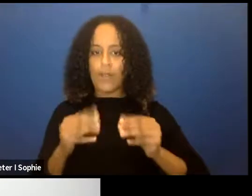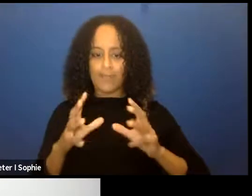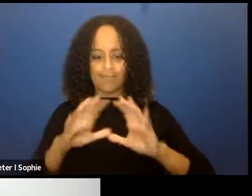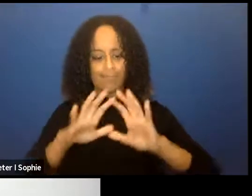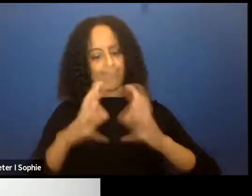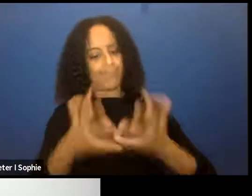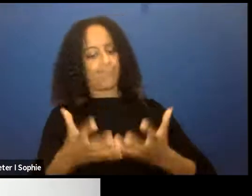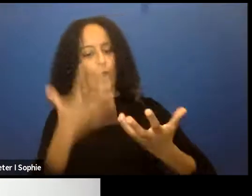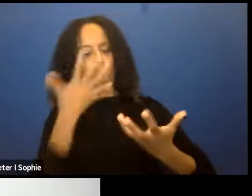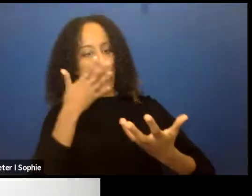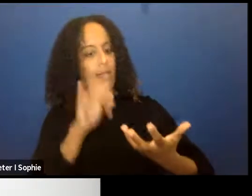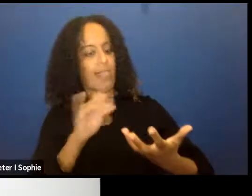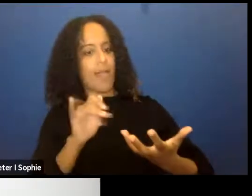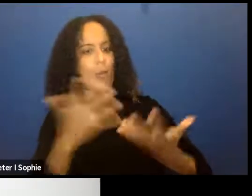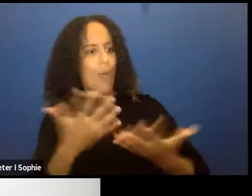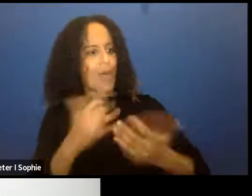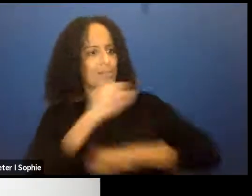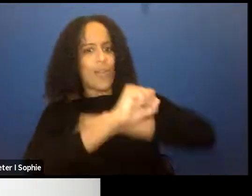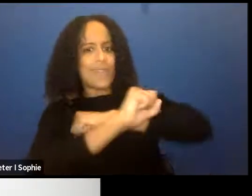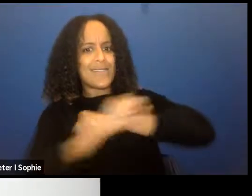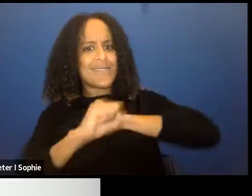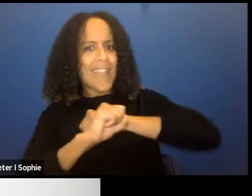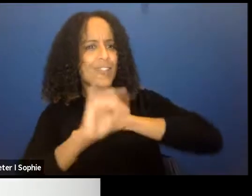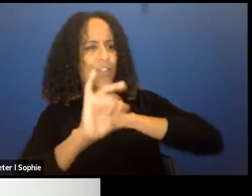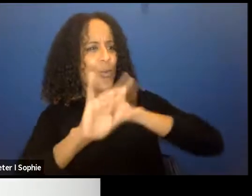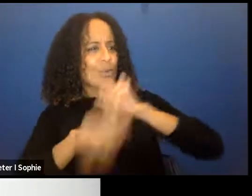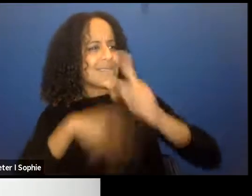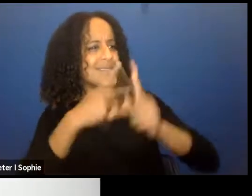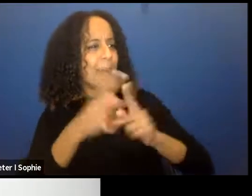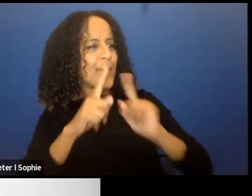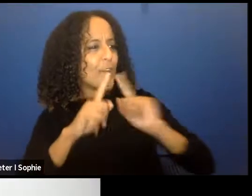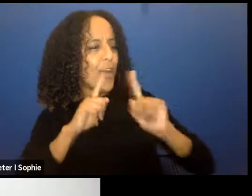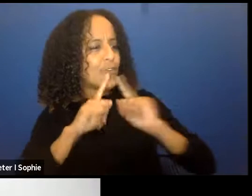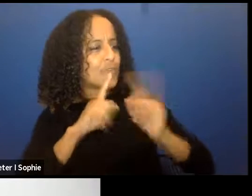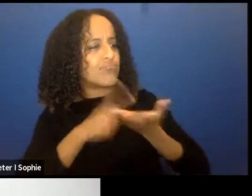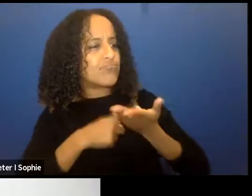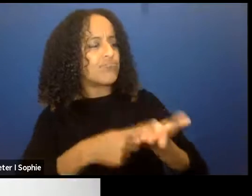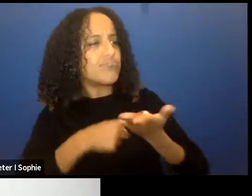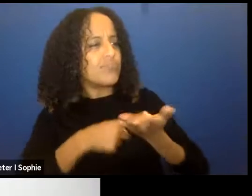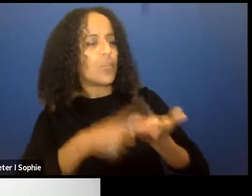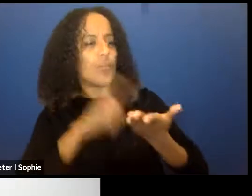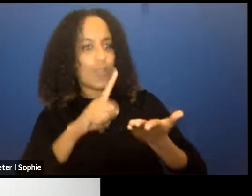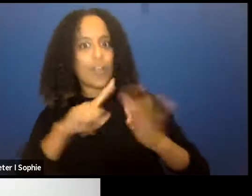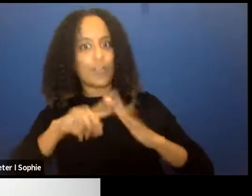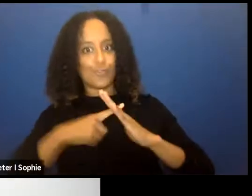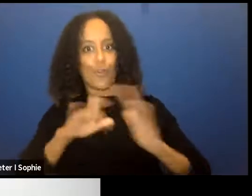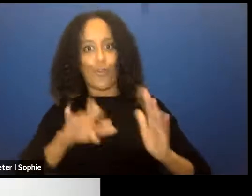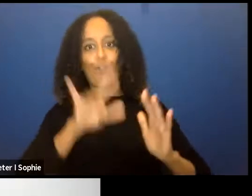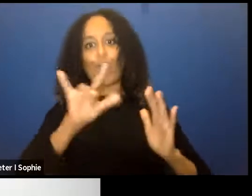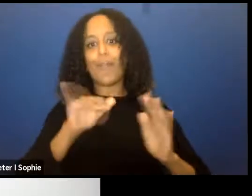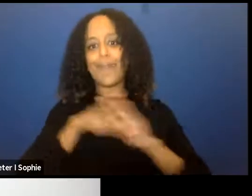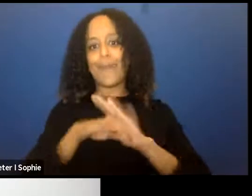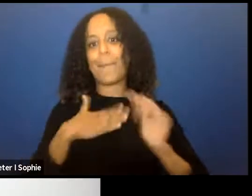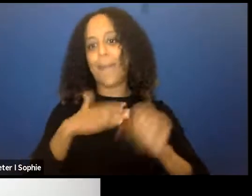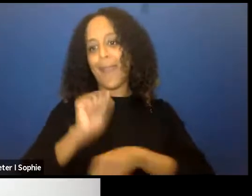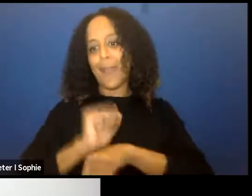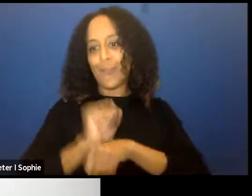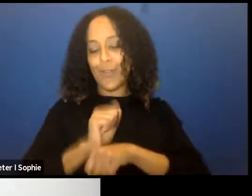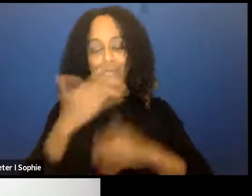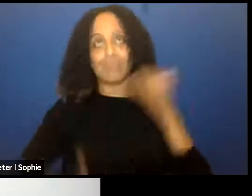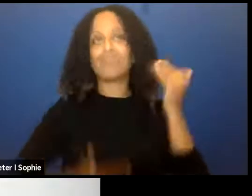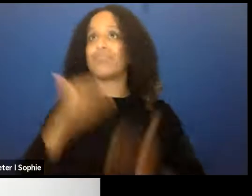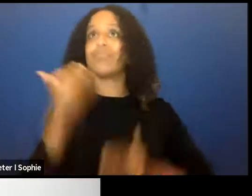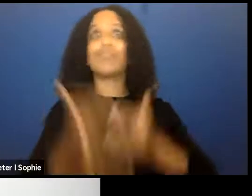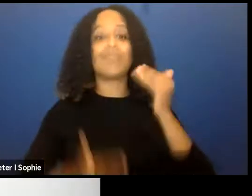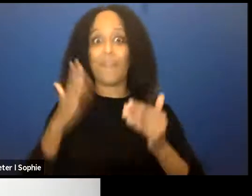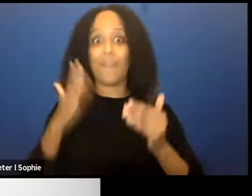was actually on the stage. So those conversations were something that I was really doing early in my career. Fast forward,